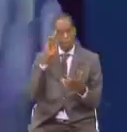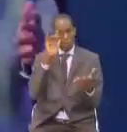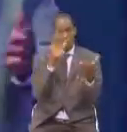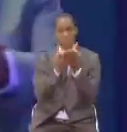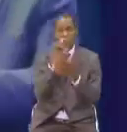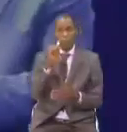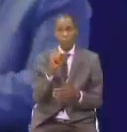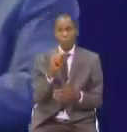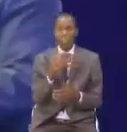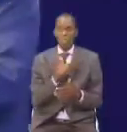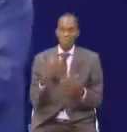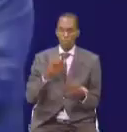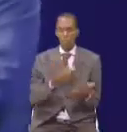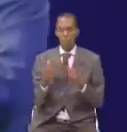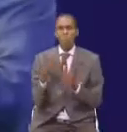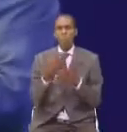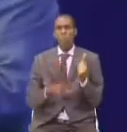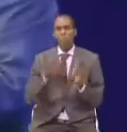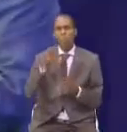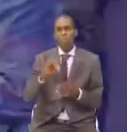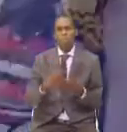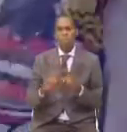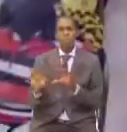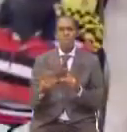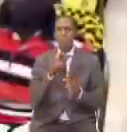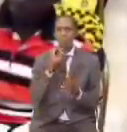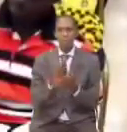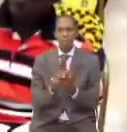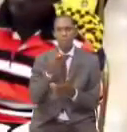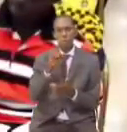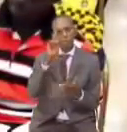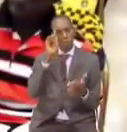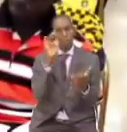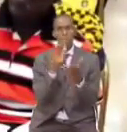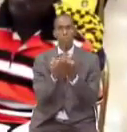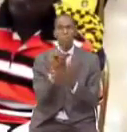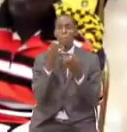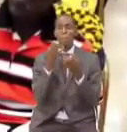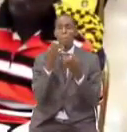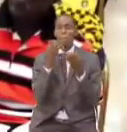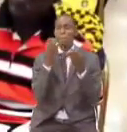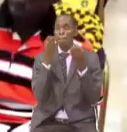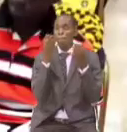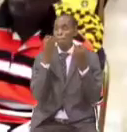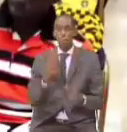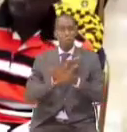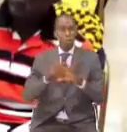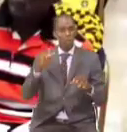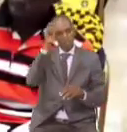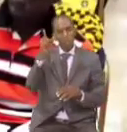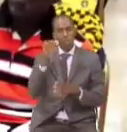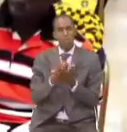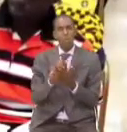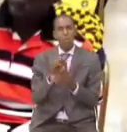believeth, what you have to do is that you believe. Now, many people do not understand believe. What does that